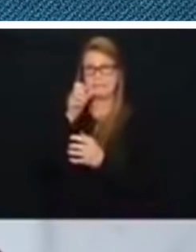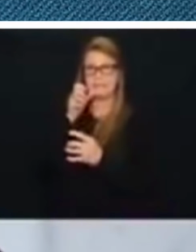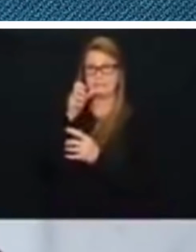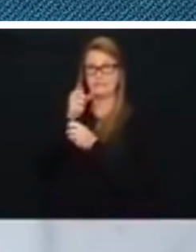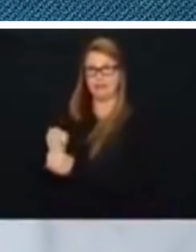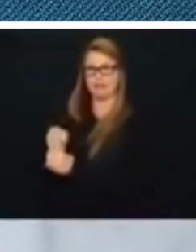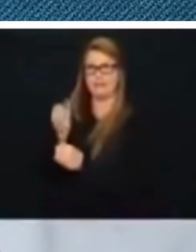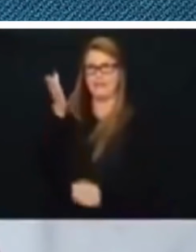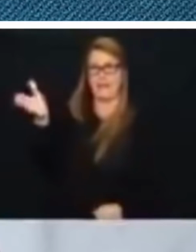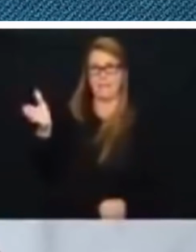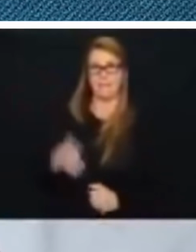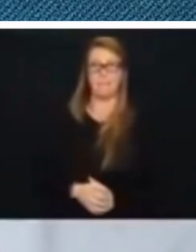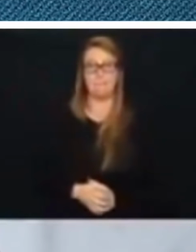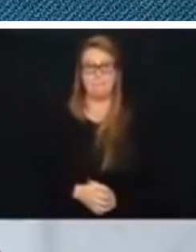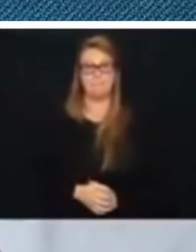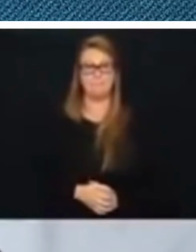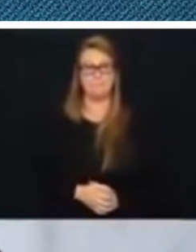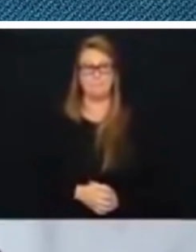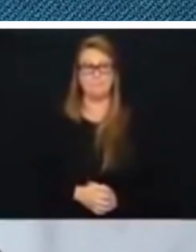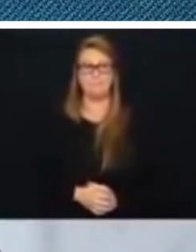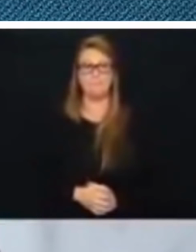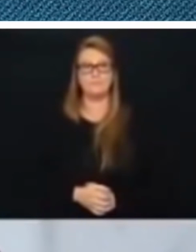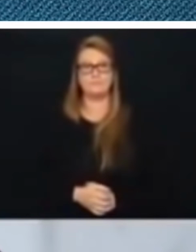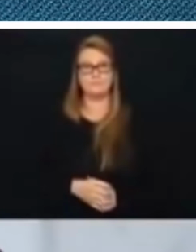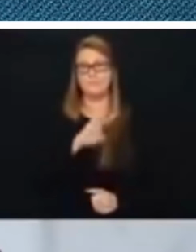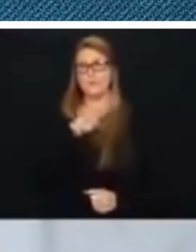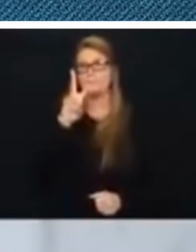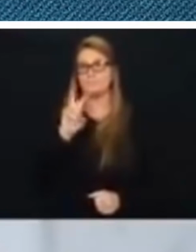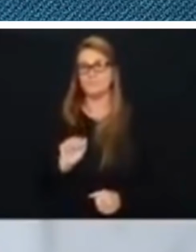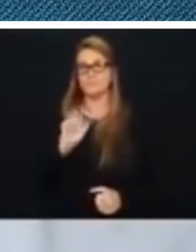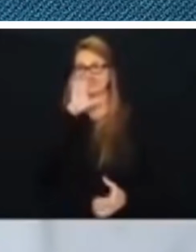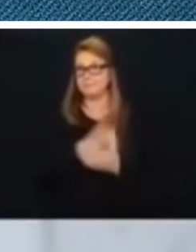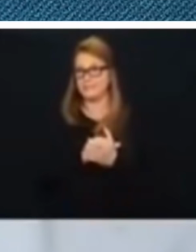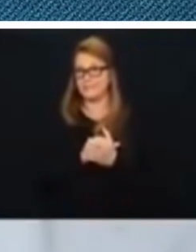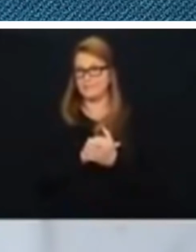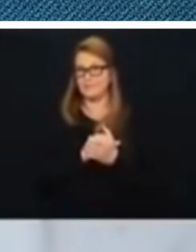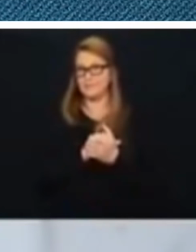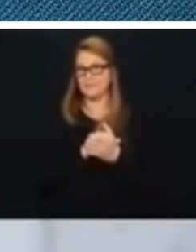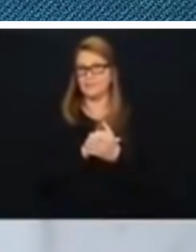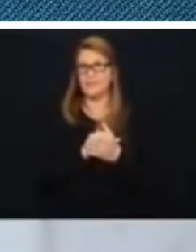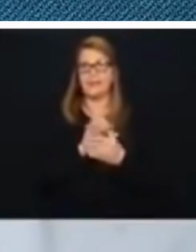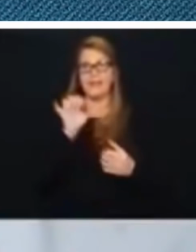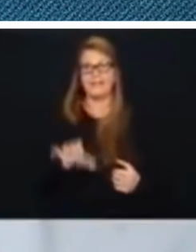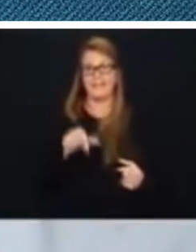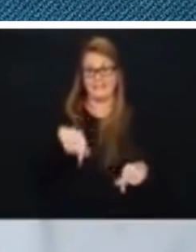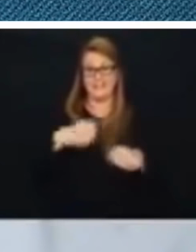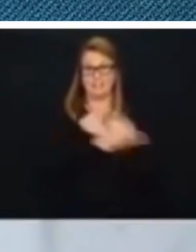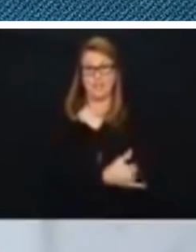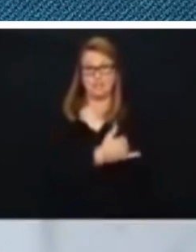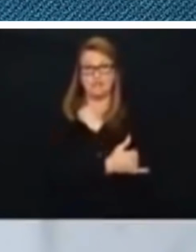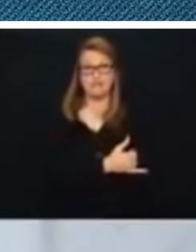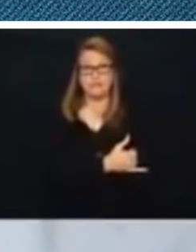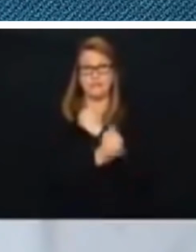be non-representative of West Virginians. West Virginians believe, without any question, that this country is founded